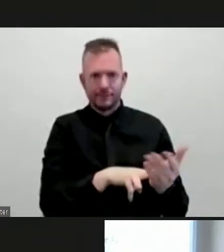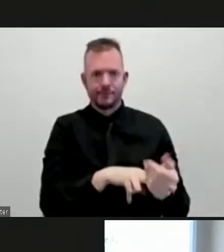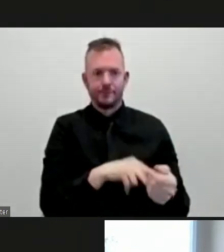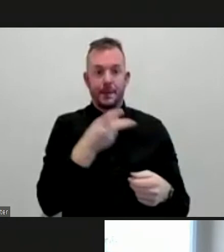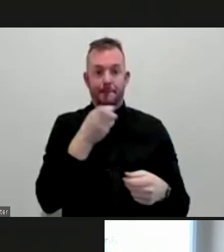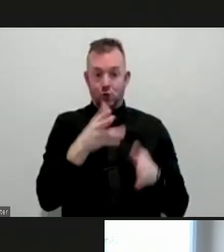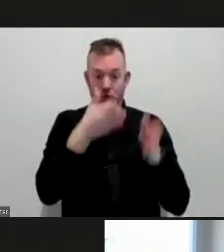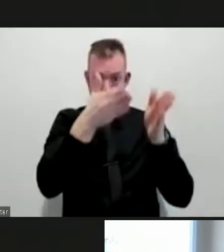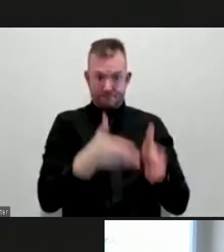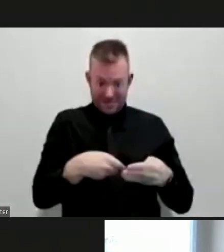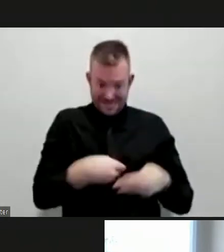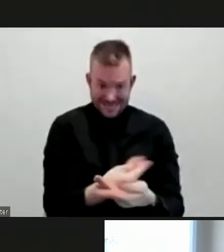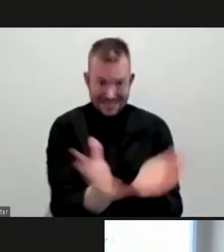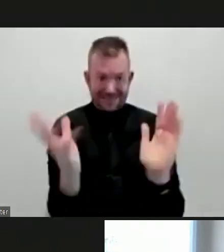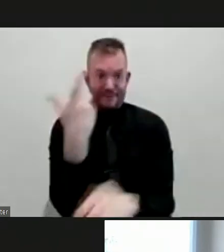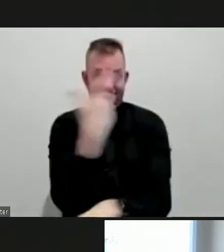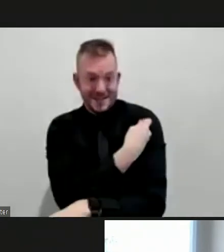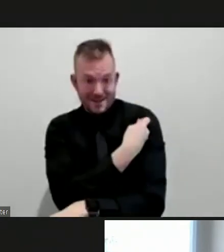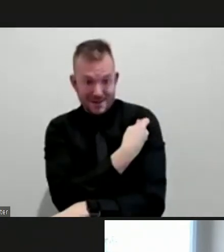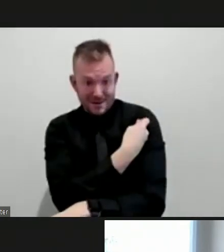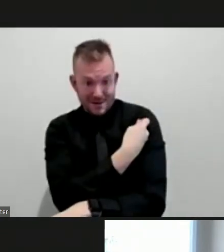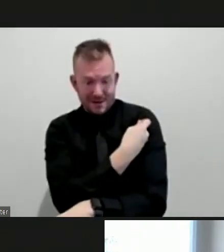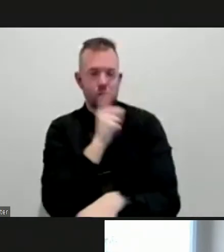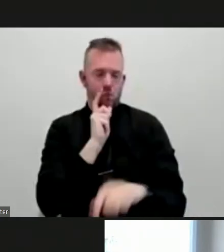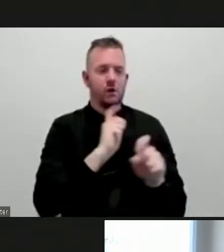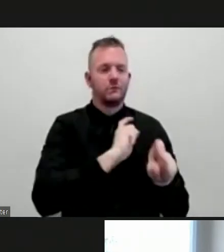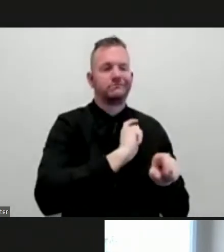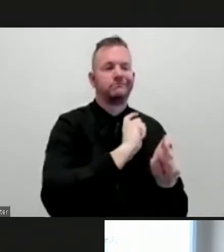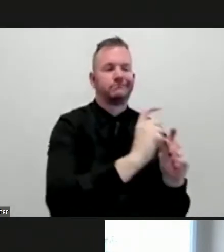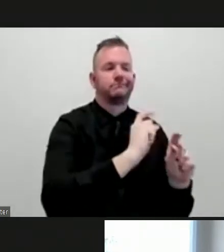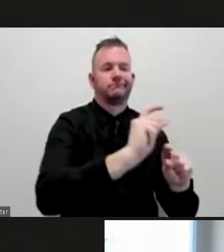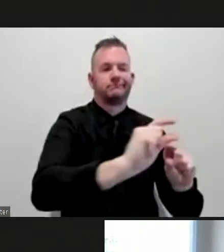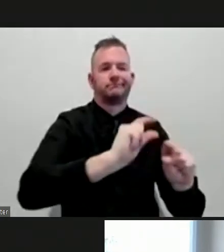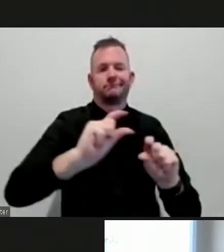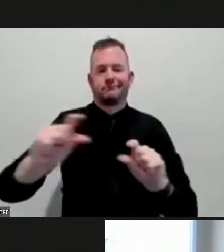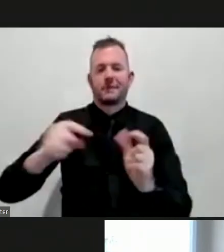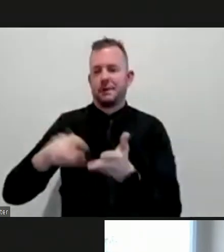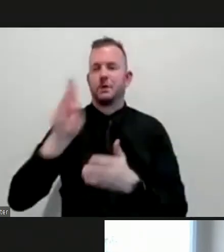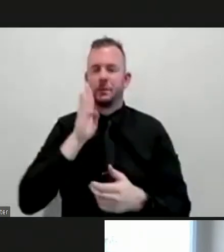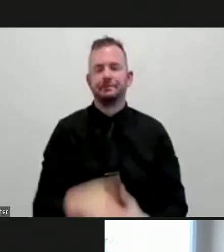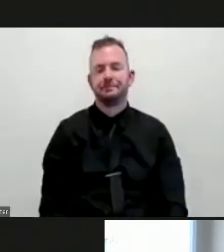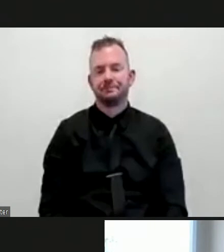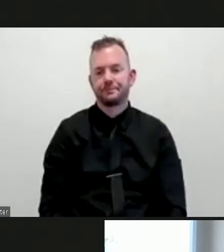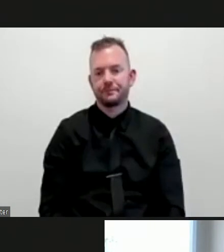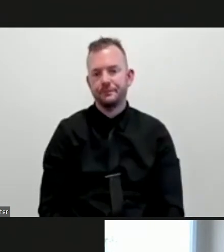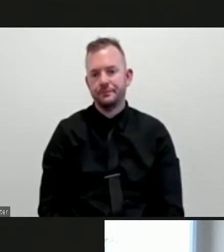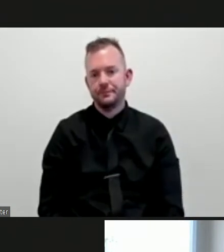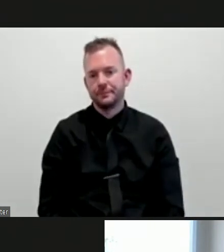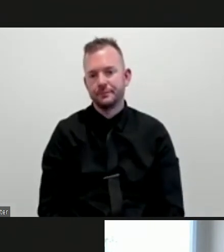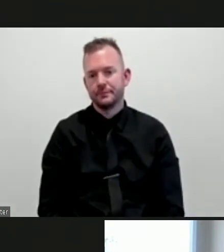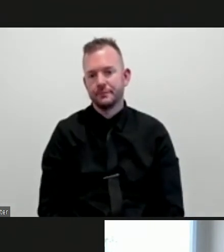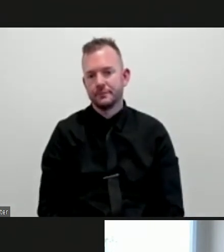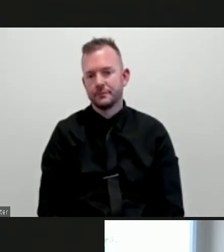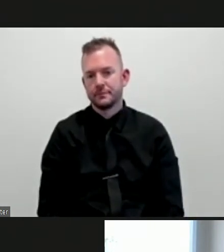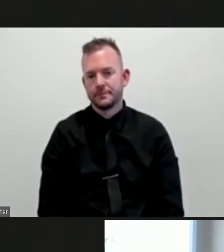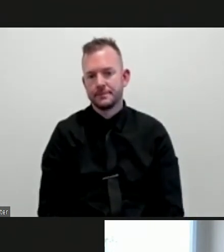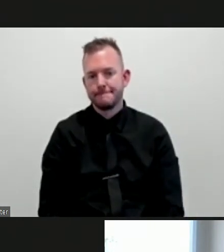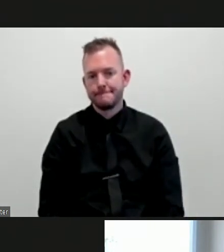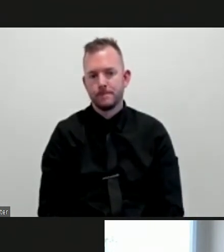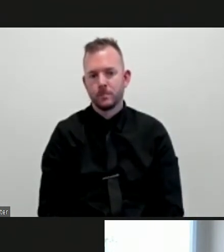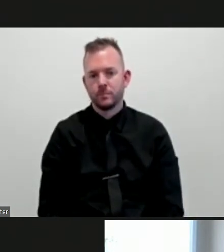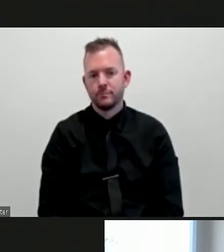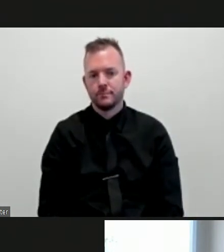of that site. General Sherman, I'll just add to that we're also working with those providers that would be eligible